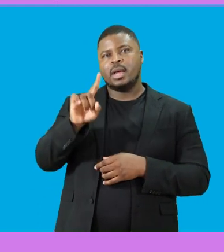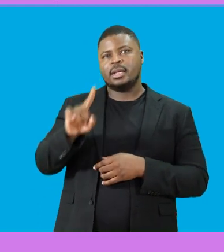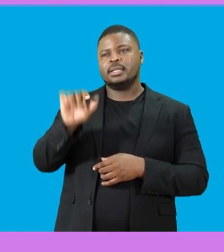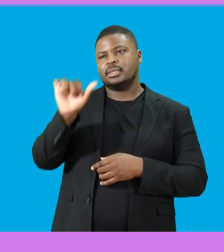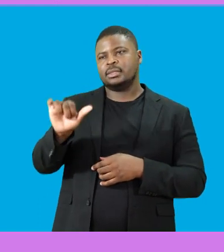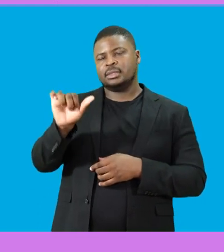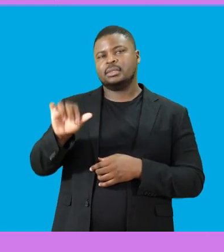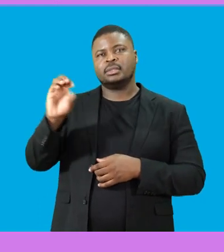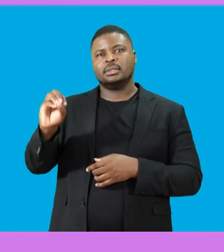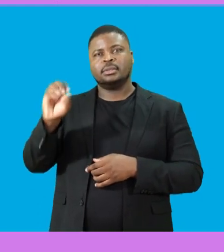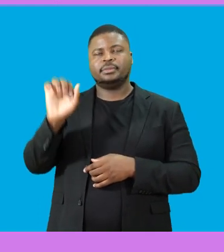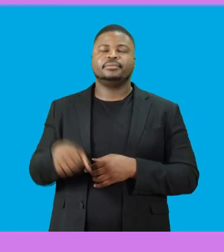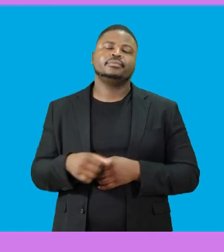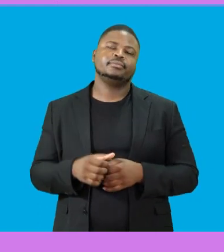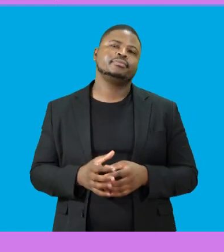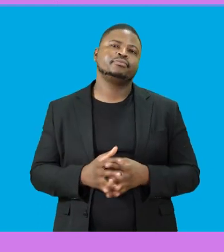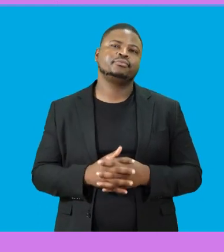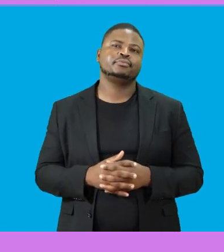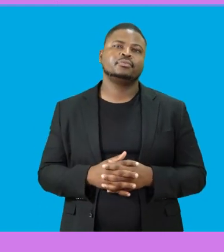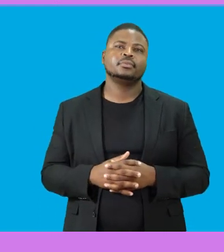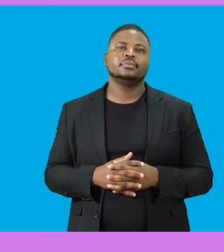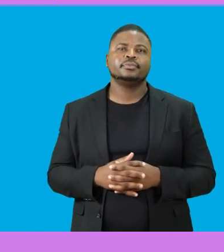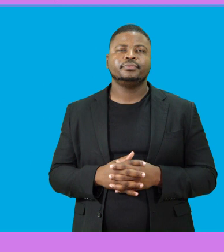1,660. So you're going to spend